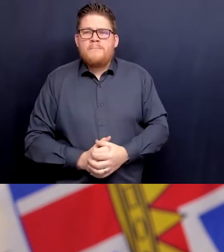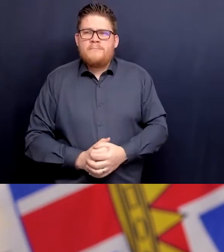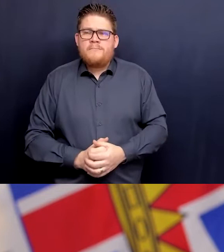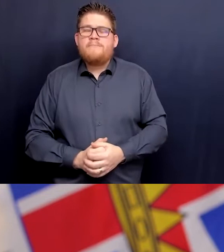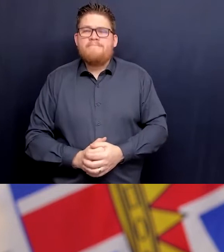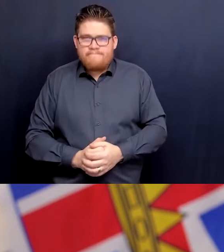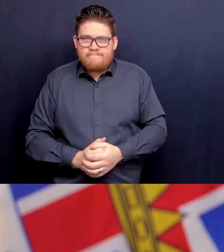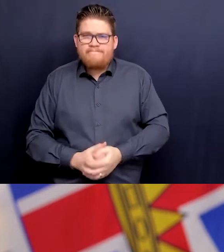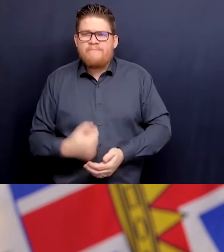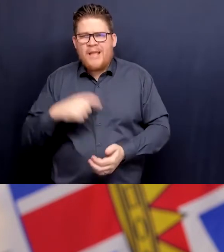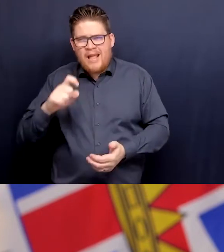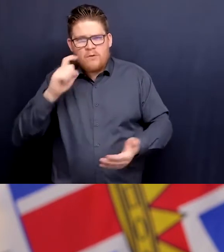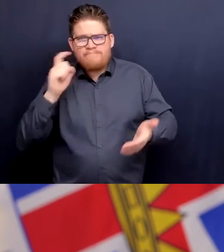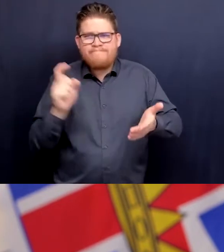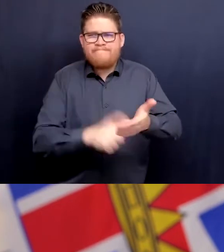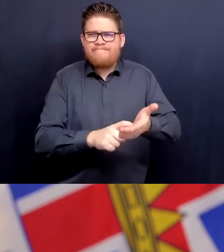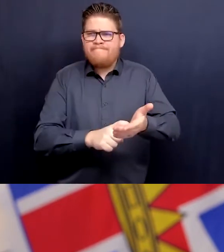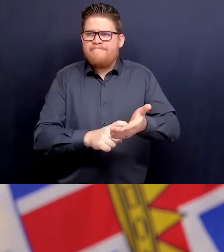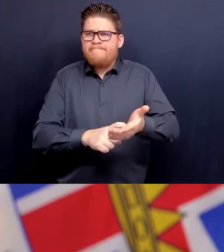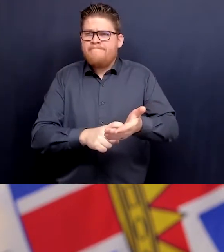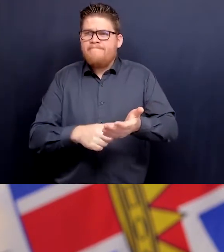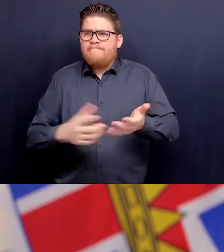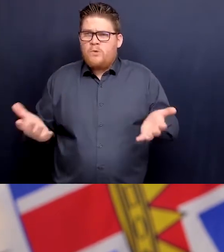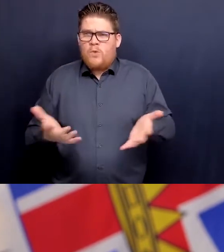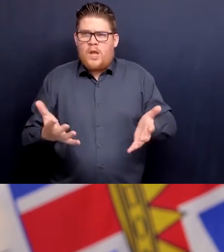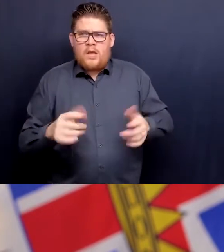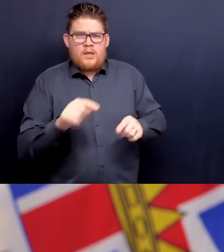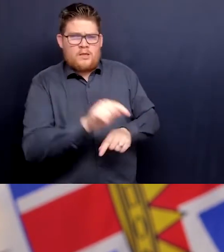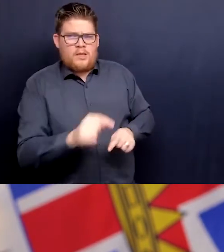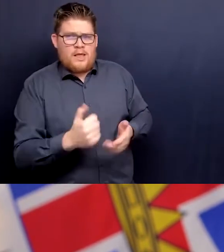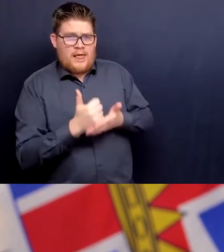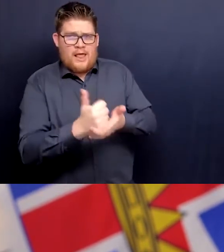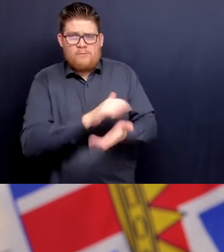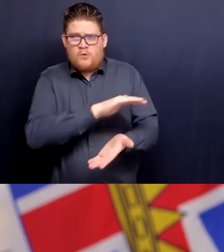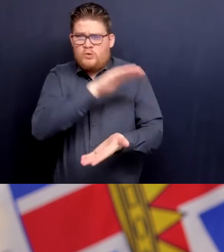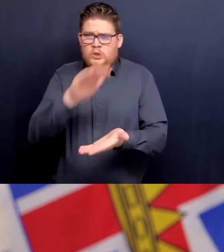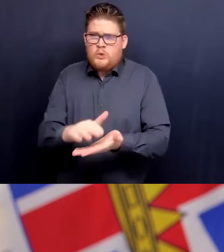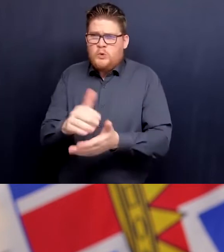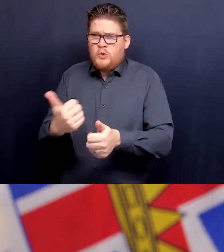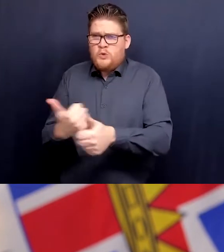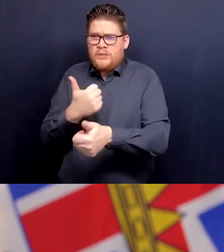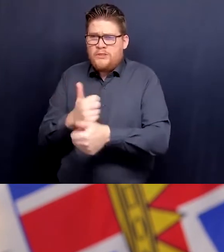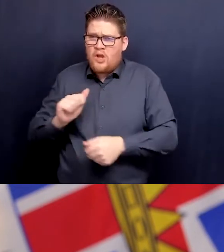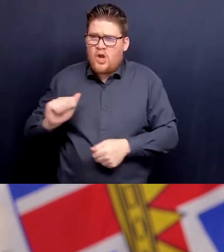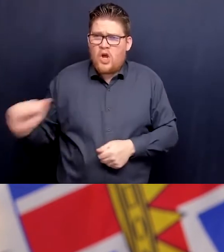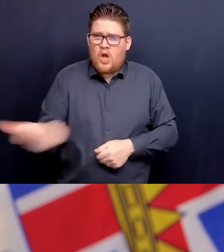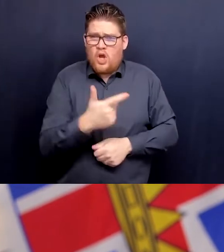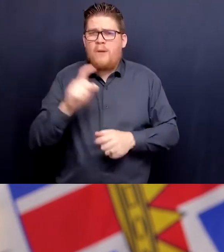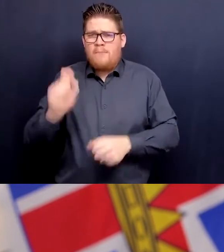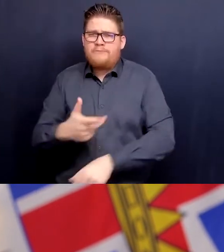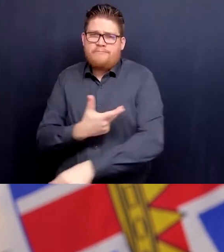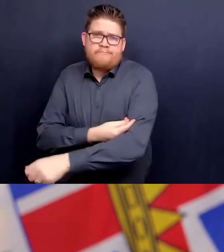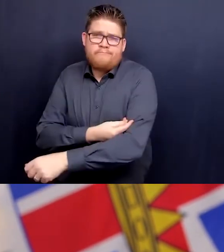it less risky for all of us are vaccination. And that the fact that we've all been vaccinated for